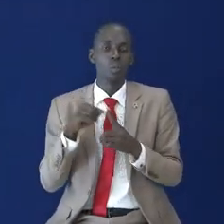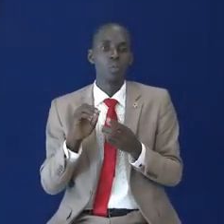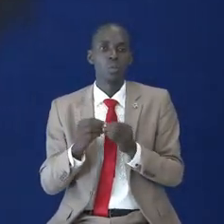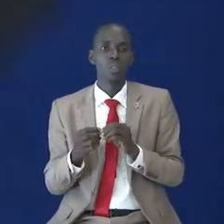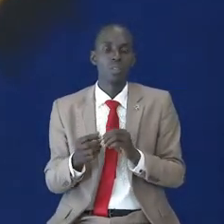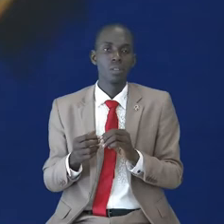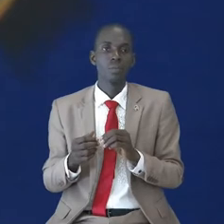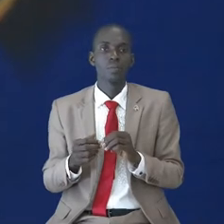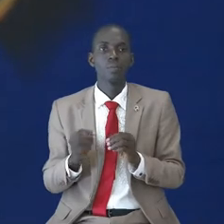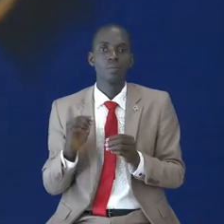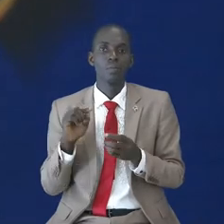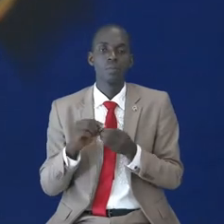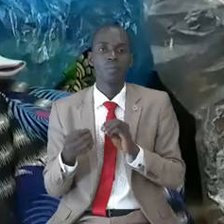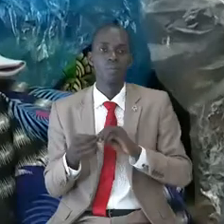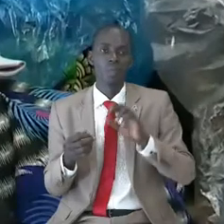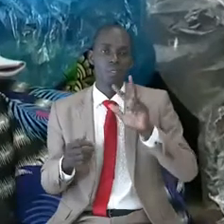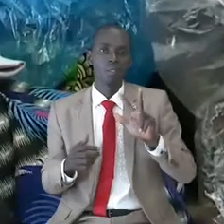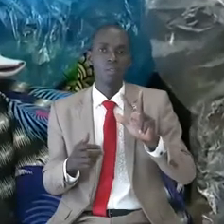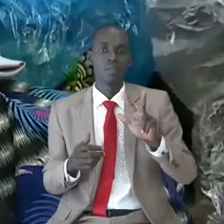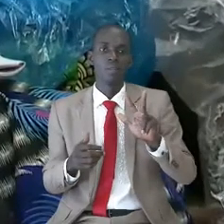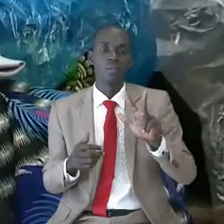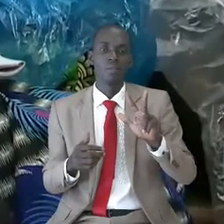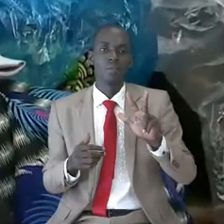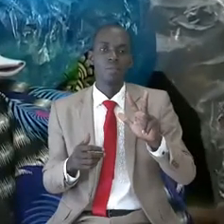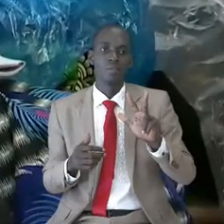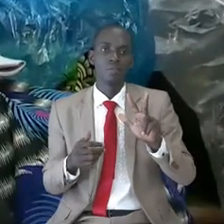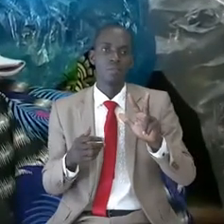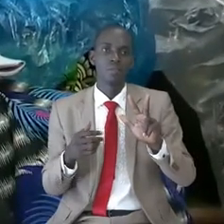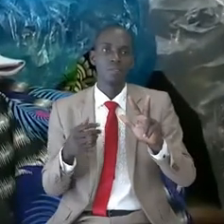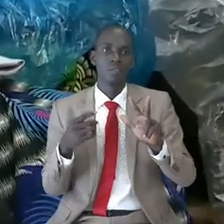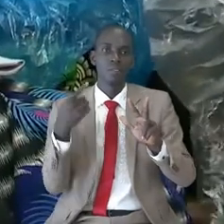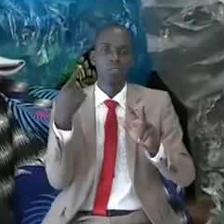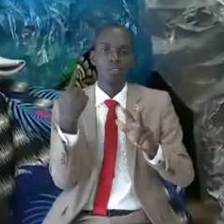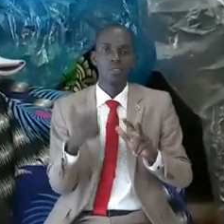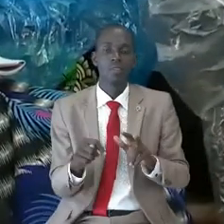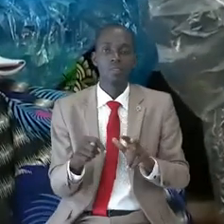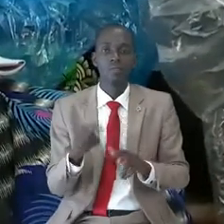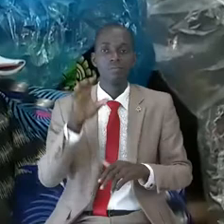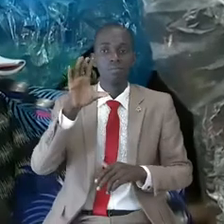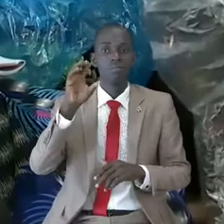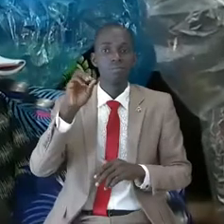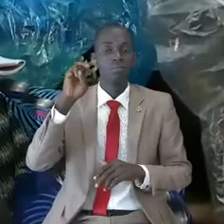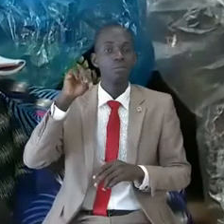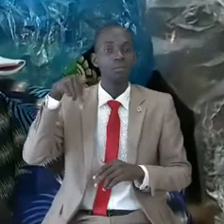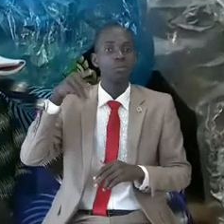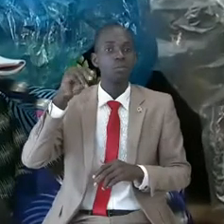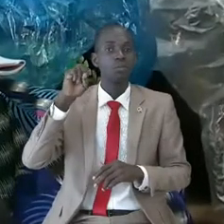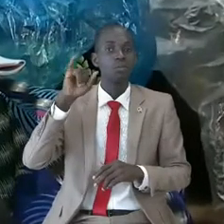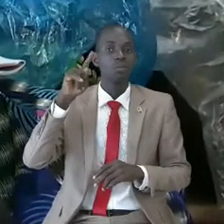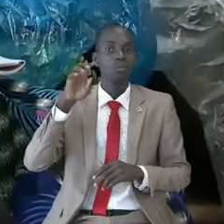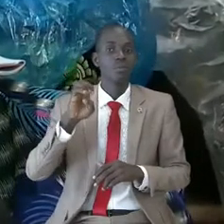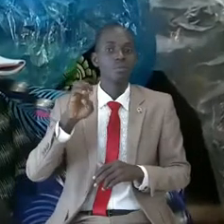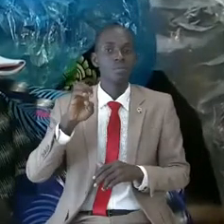number three now. Point number three, the composite health plan for all